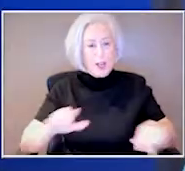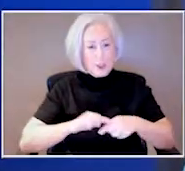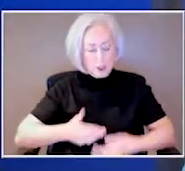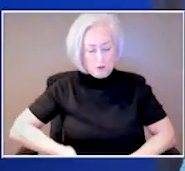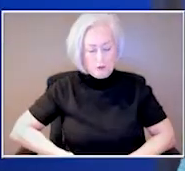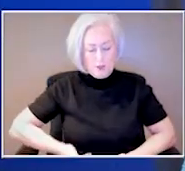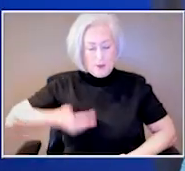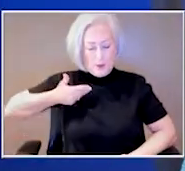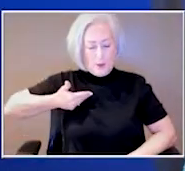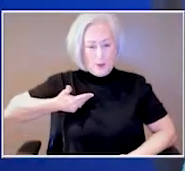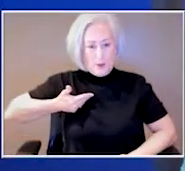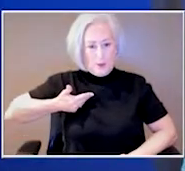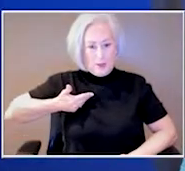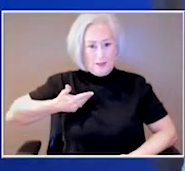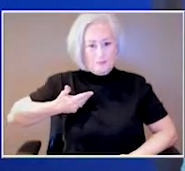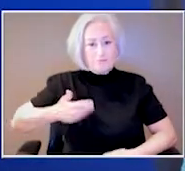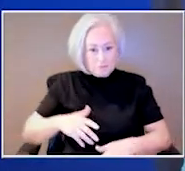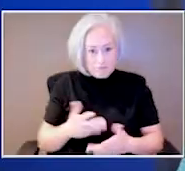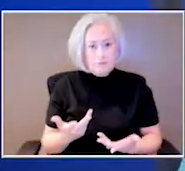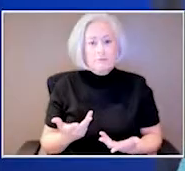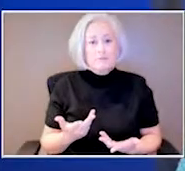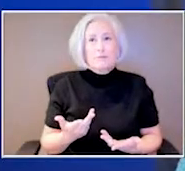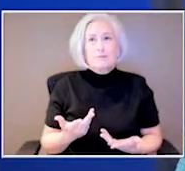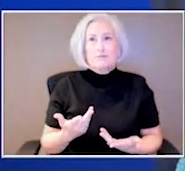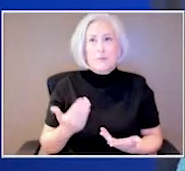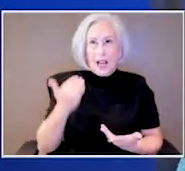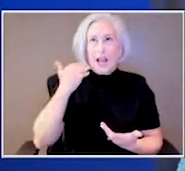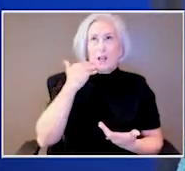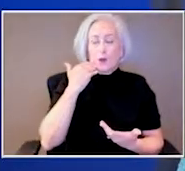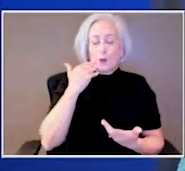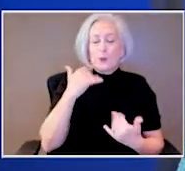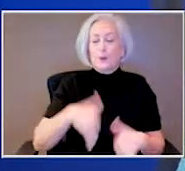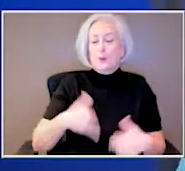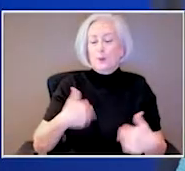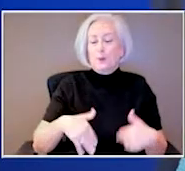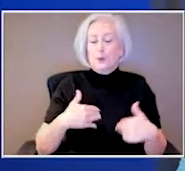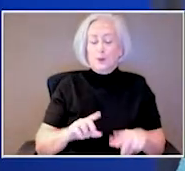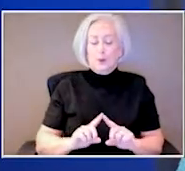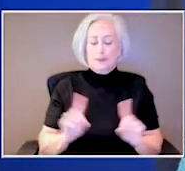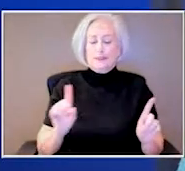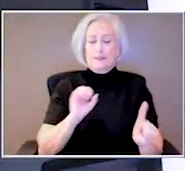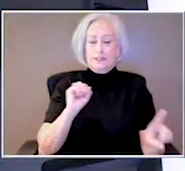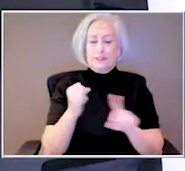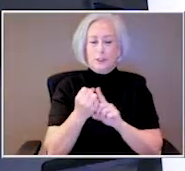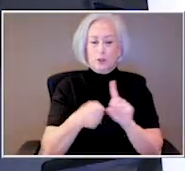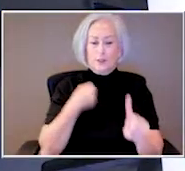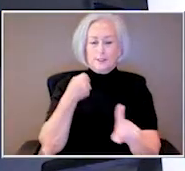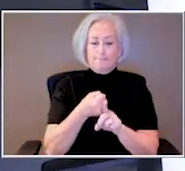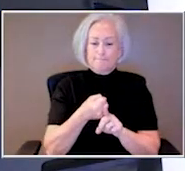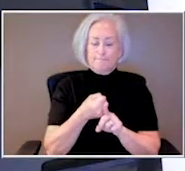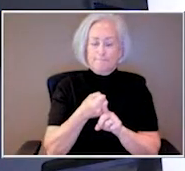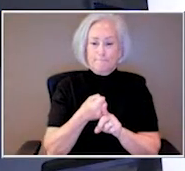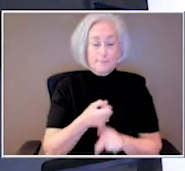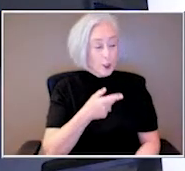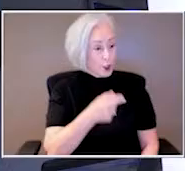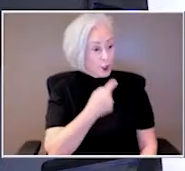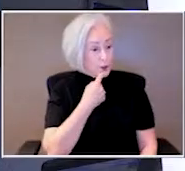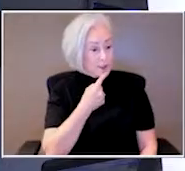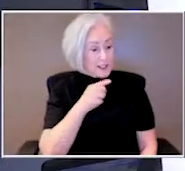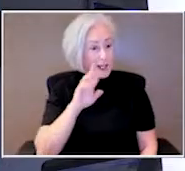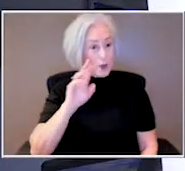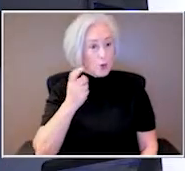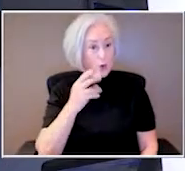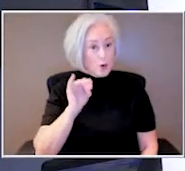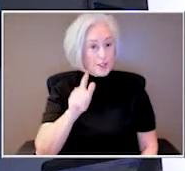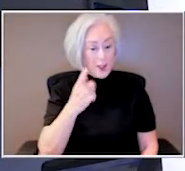okay, we're into a different world now. And well, in fact, you actually said Rosenthal has seen it all.